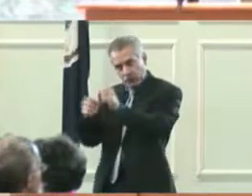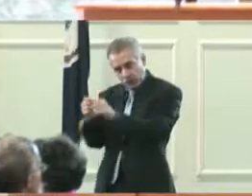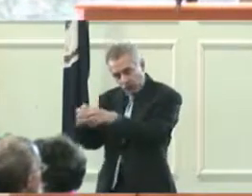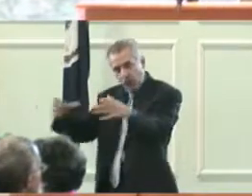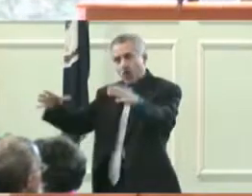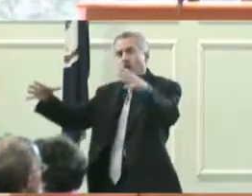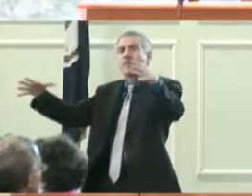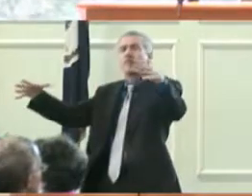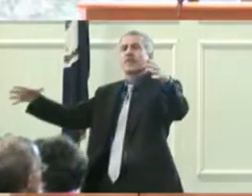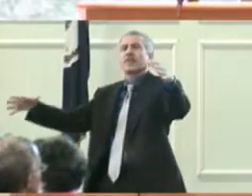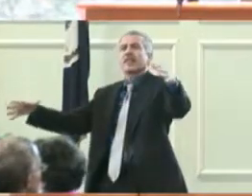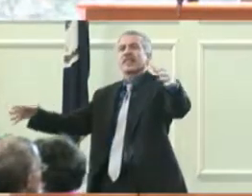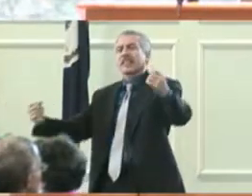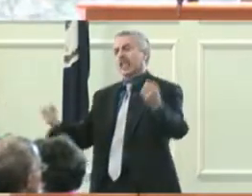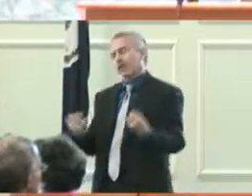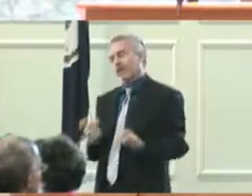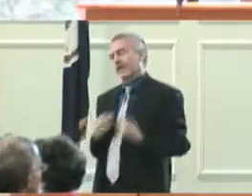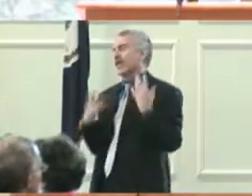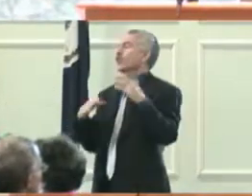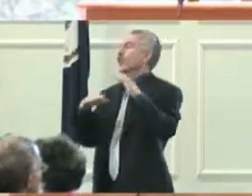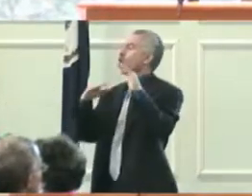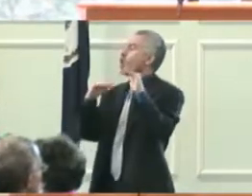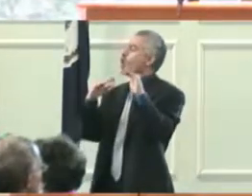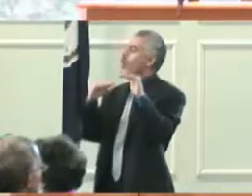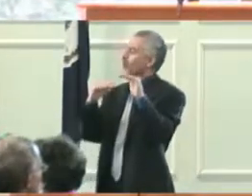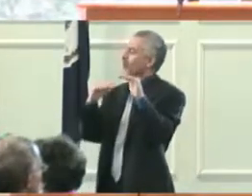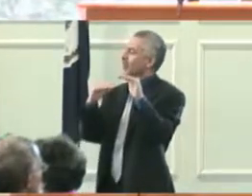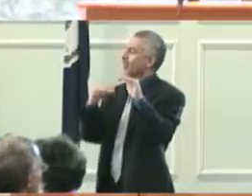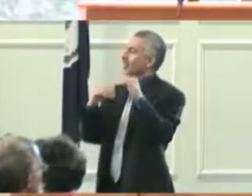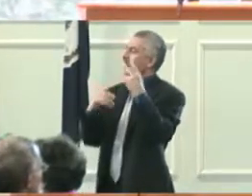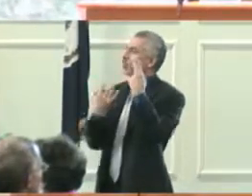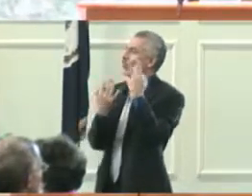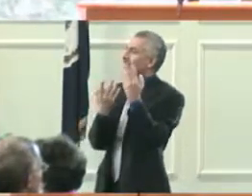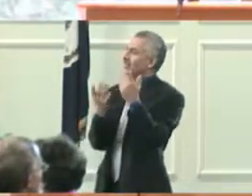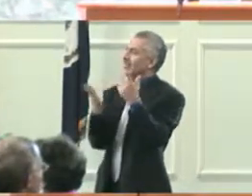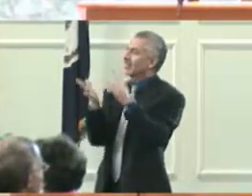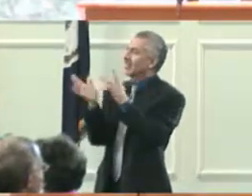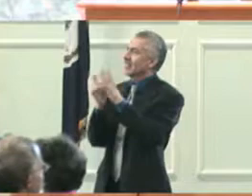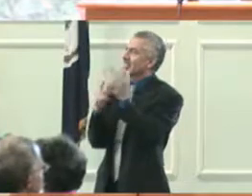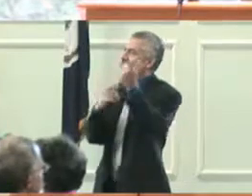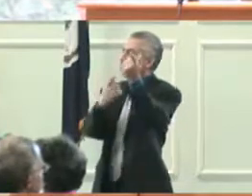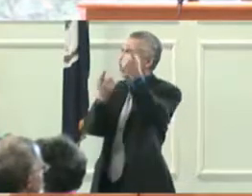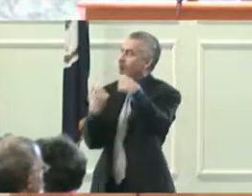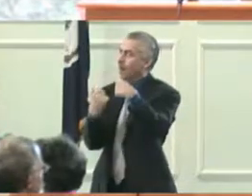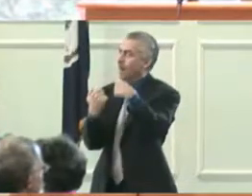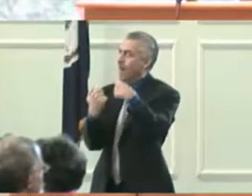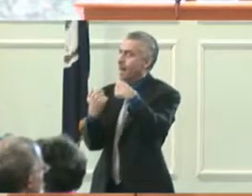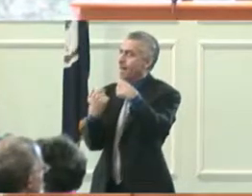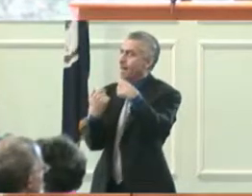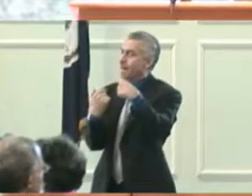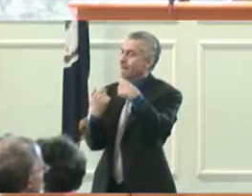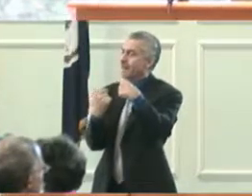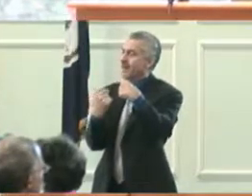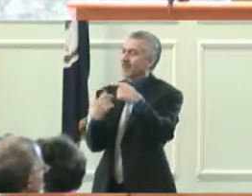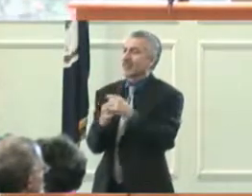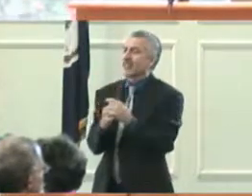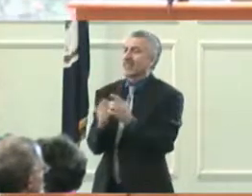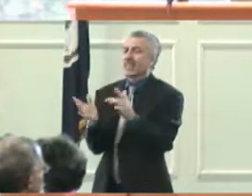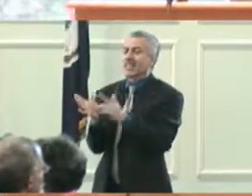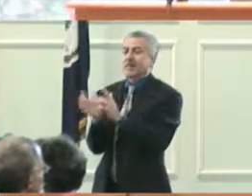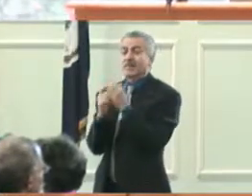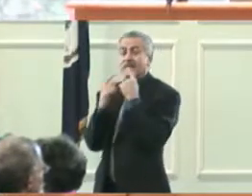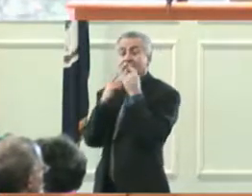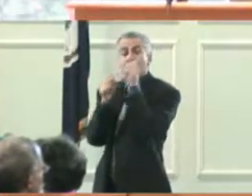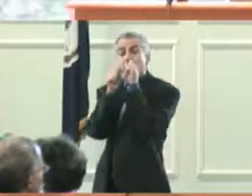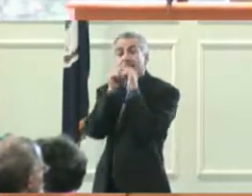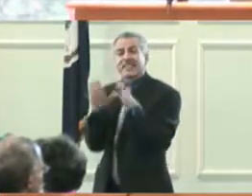And they were filled with hope in the second coming of Jesus Christ. So the Bible says, blessed is he who comes